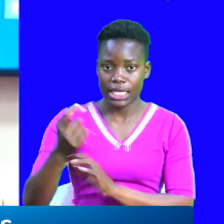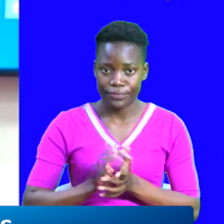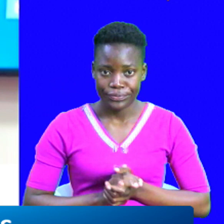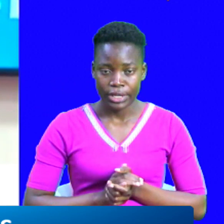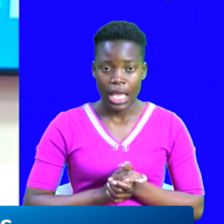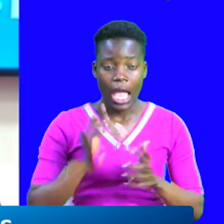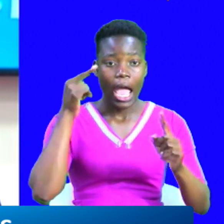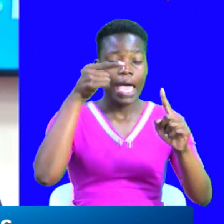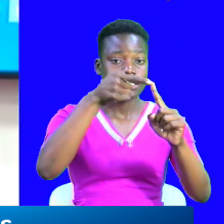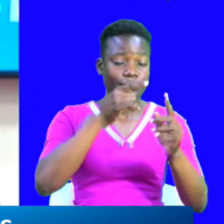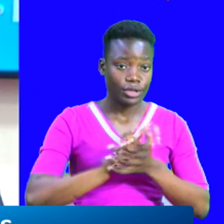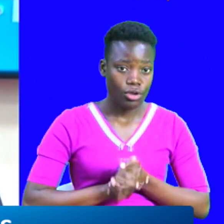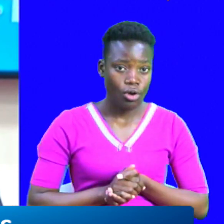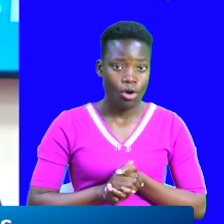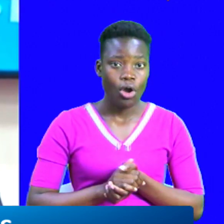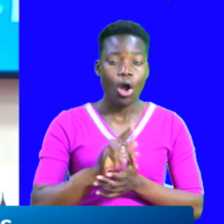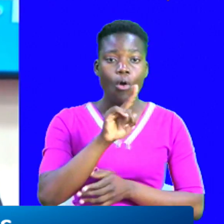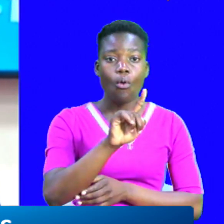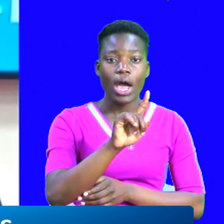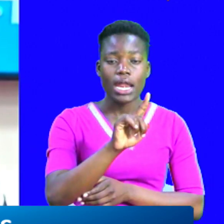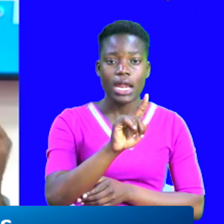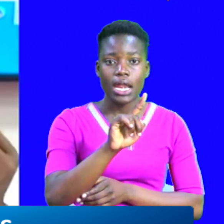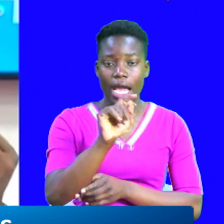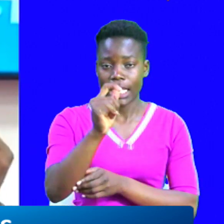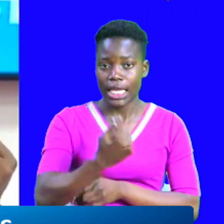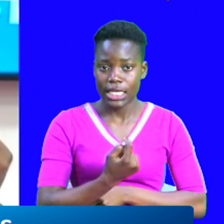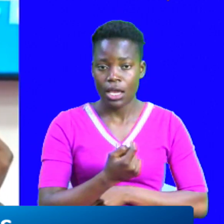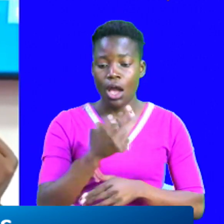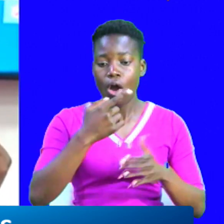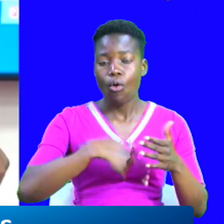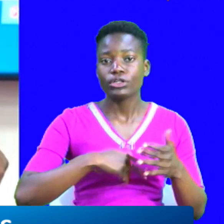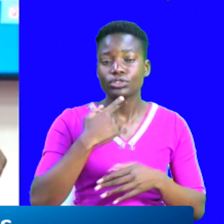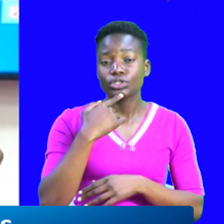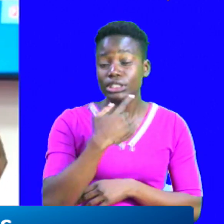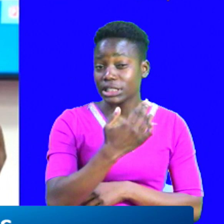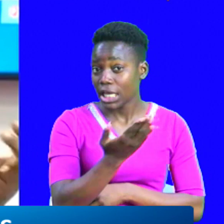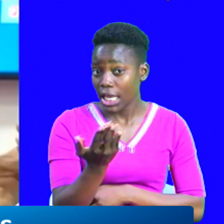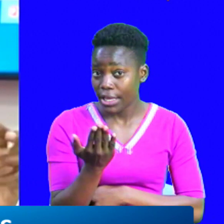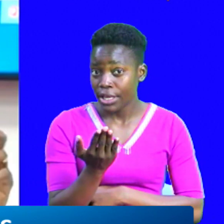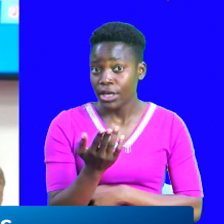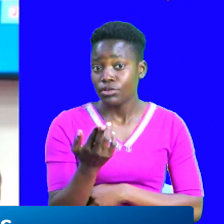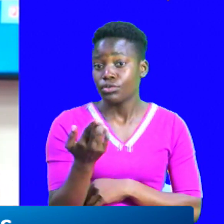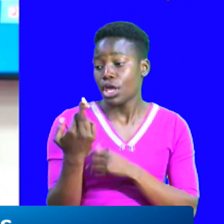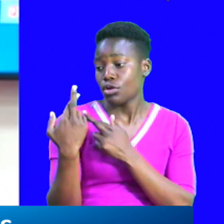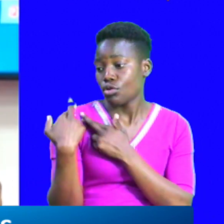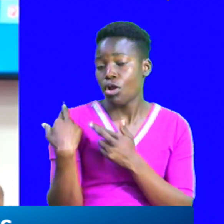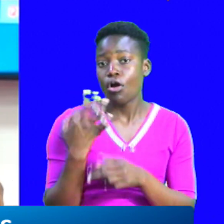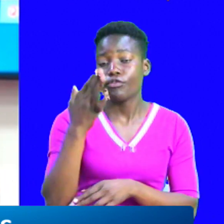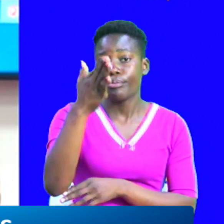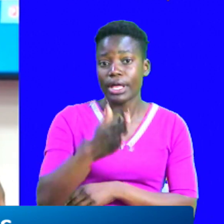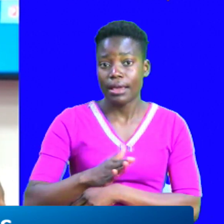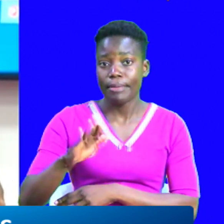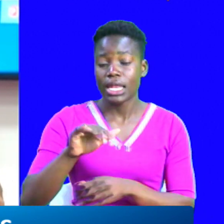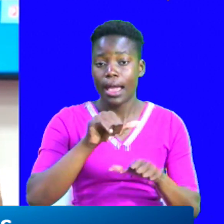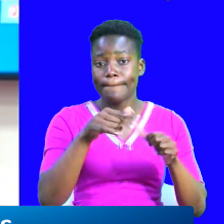Azimio la Umoja wa Kenya, what would you say to the role of Parliament with